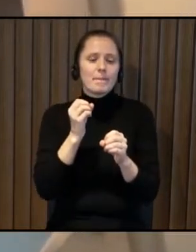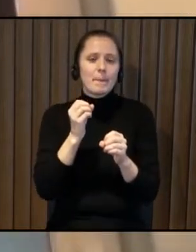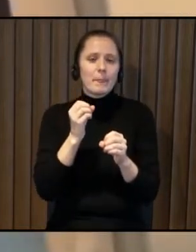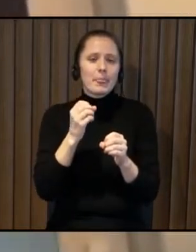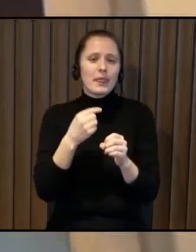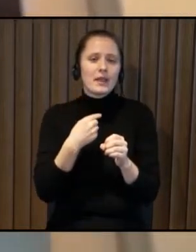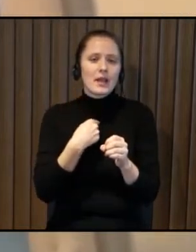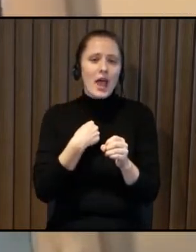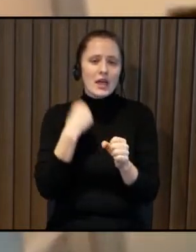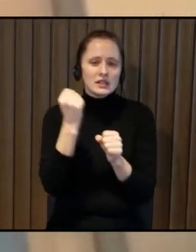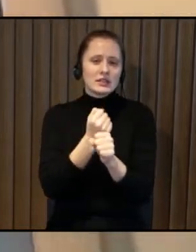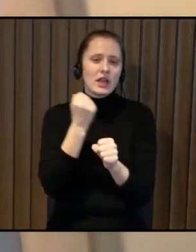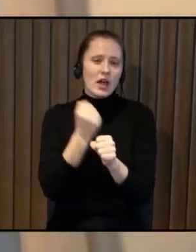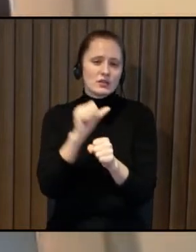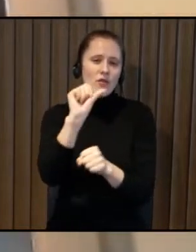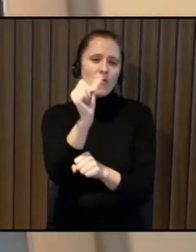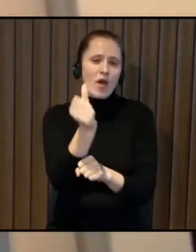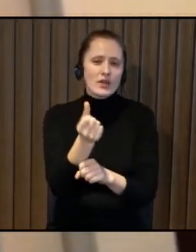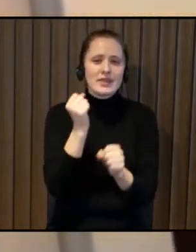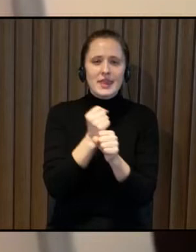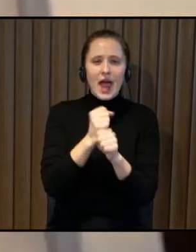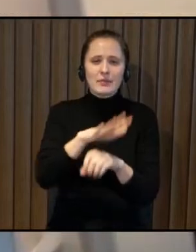about yet another example. I made